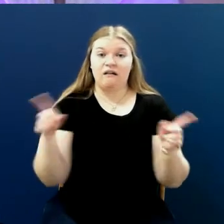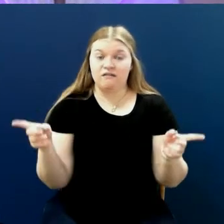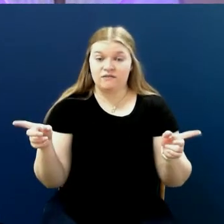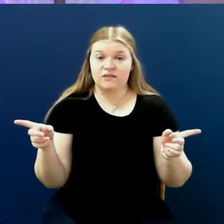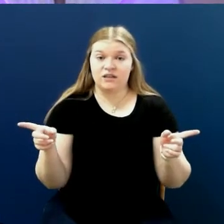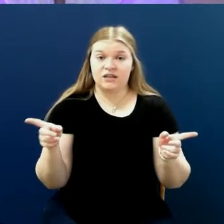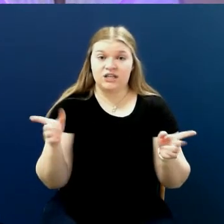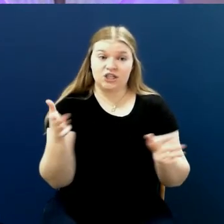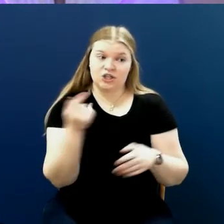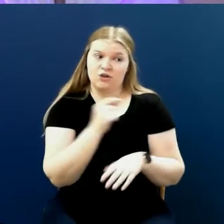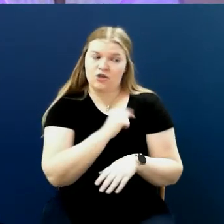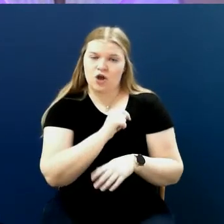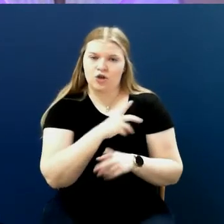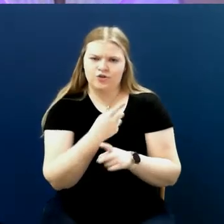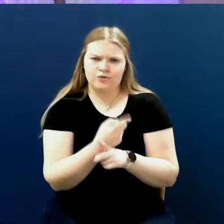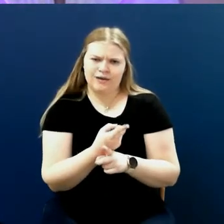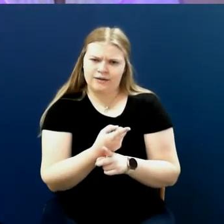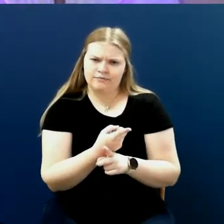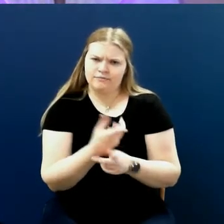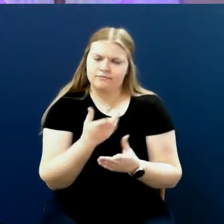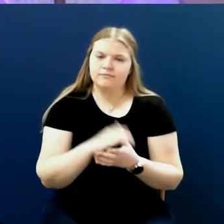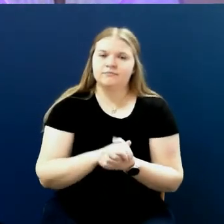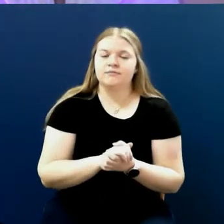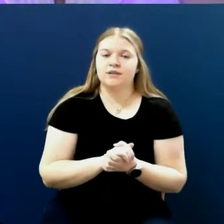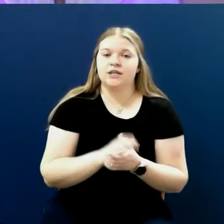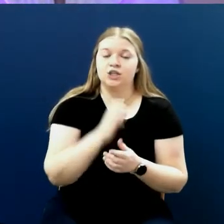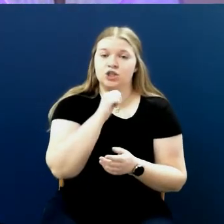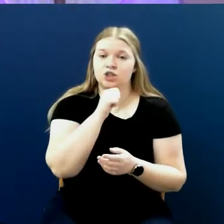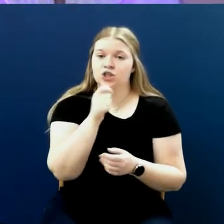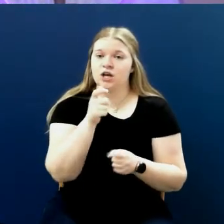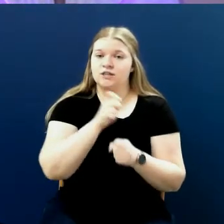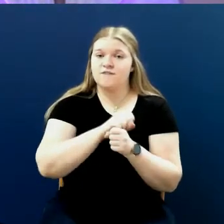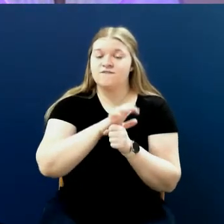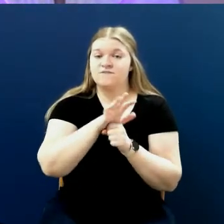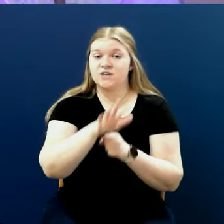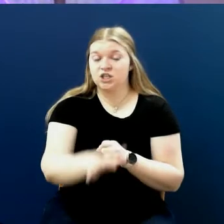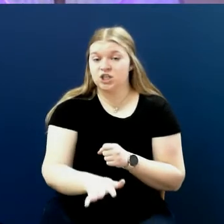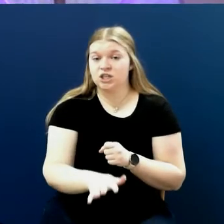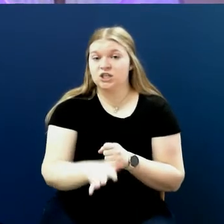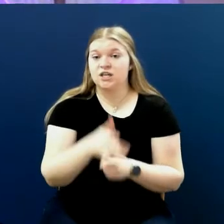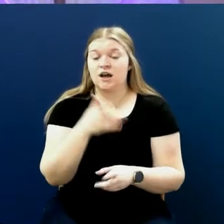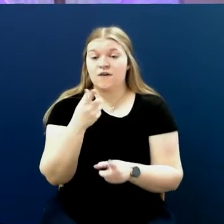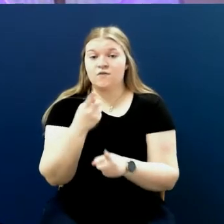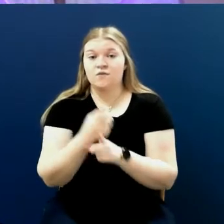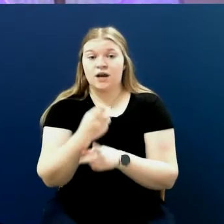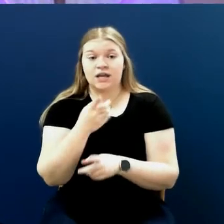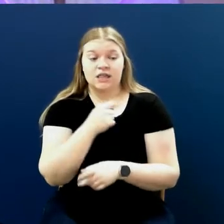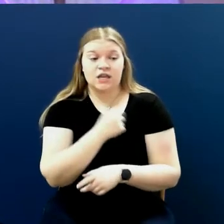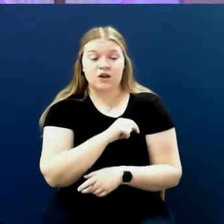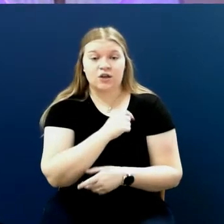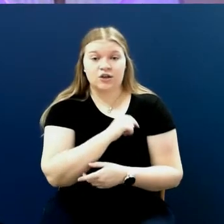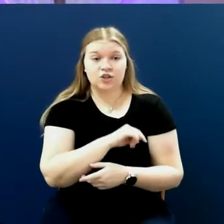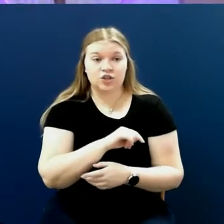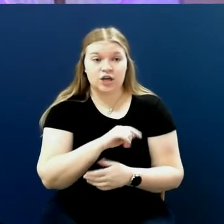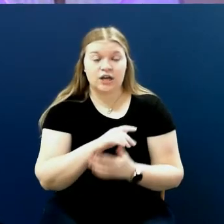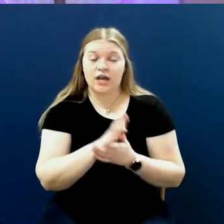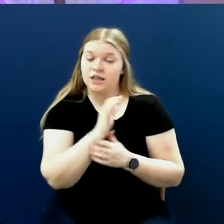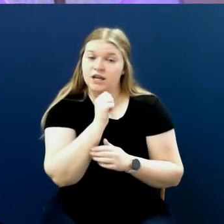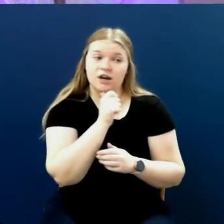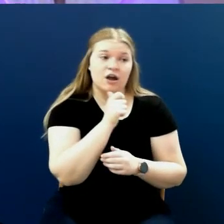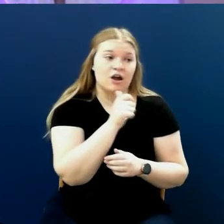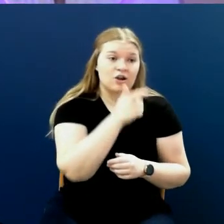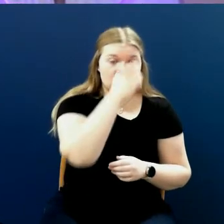your theology right? It is not sufficient to have right theology, but then